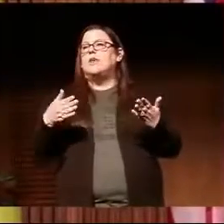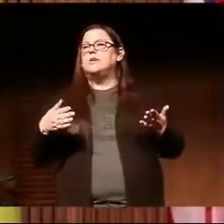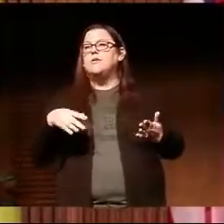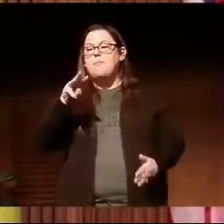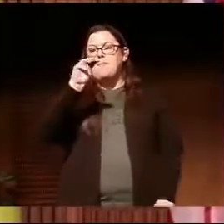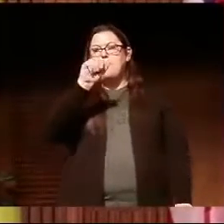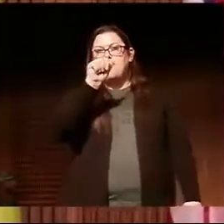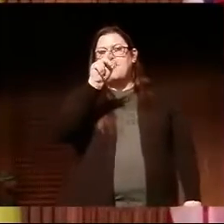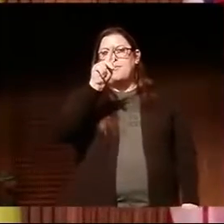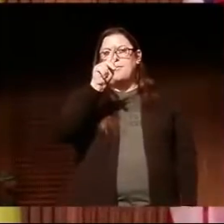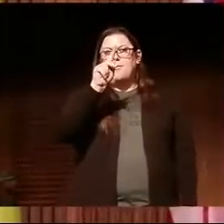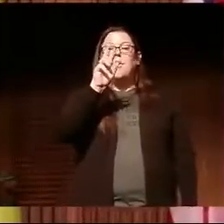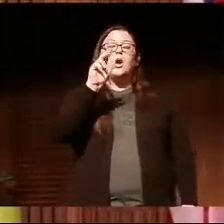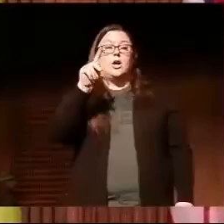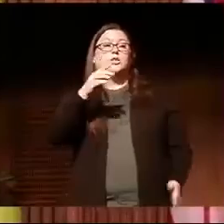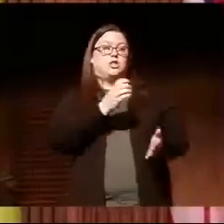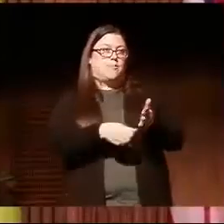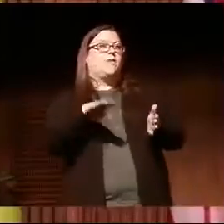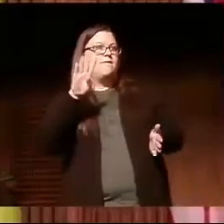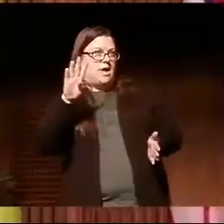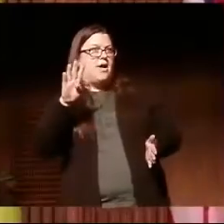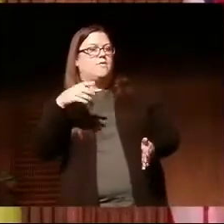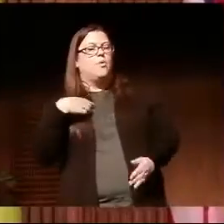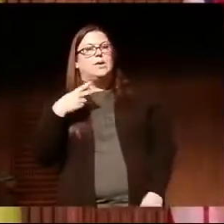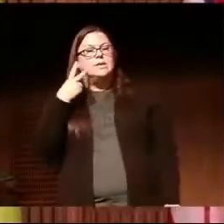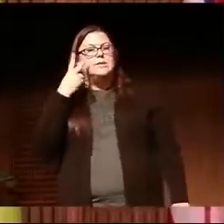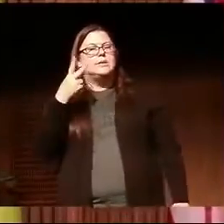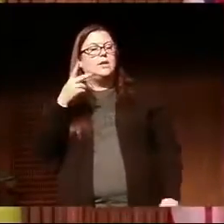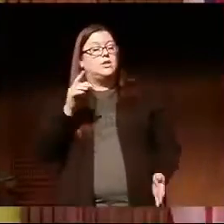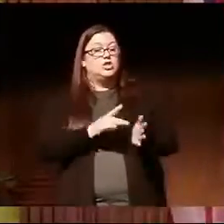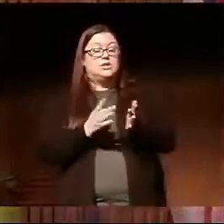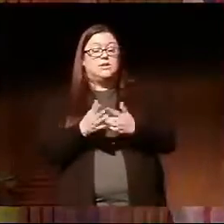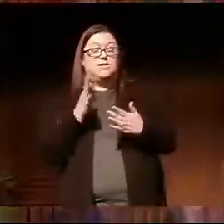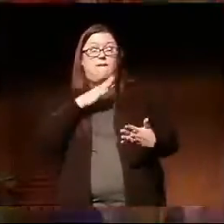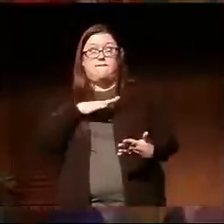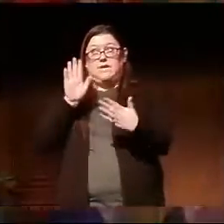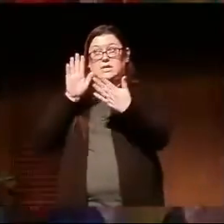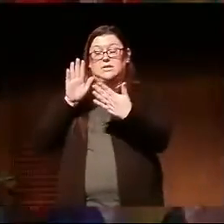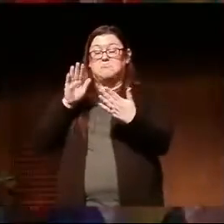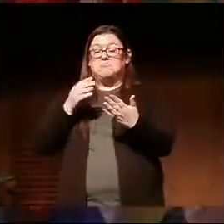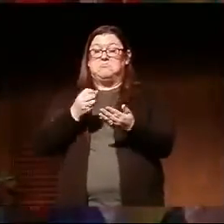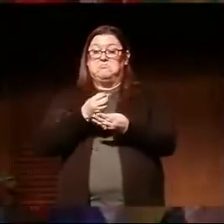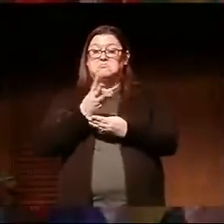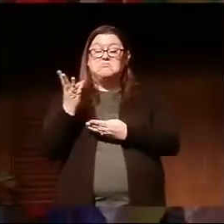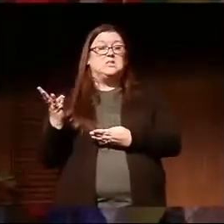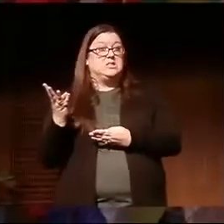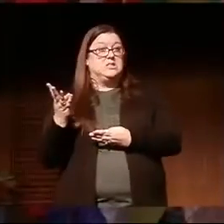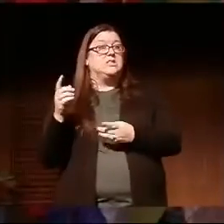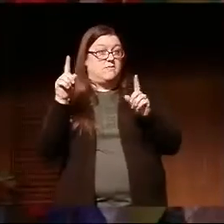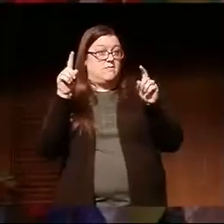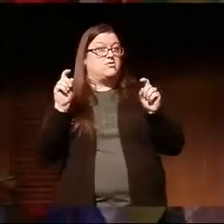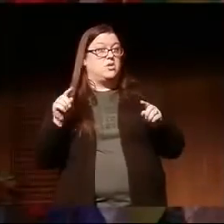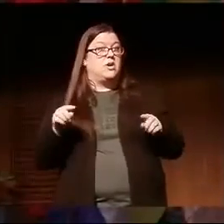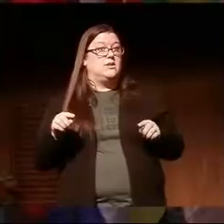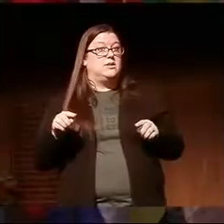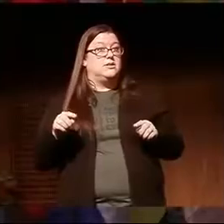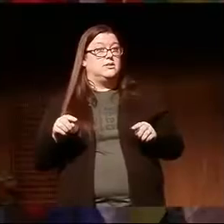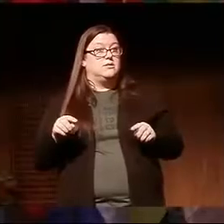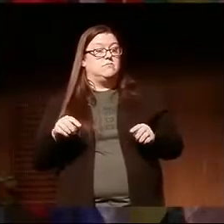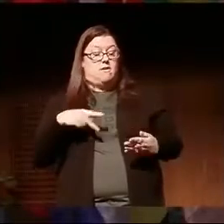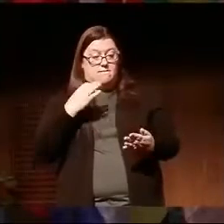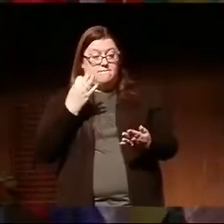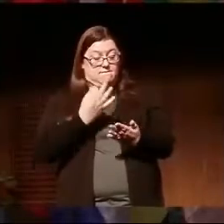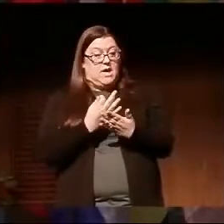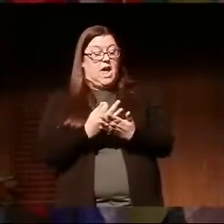43, we see Jesus facing several trials. And in fact, we've been set up